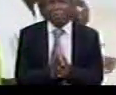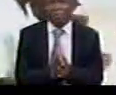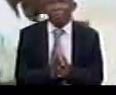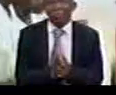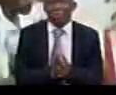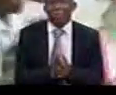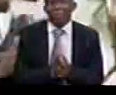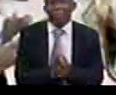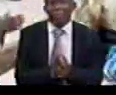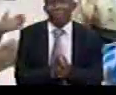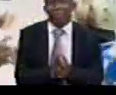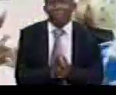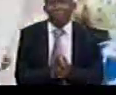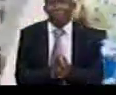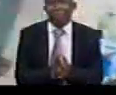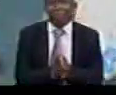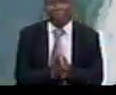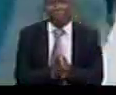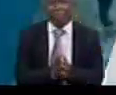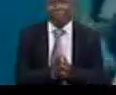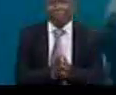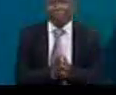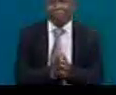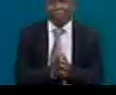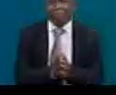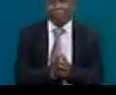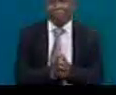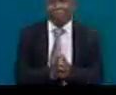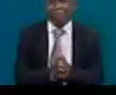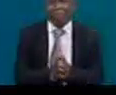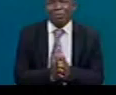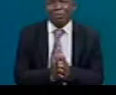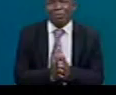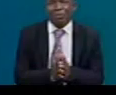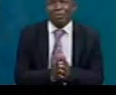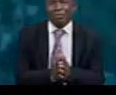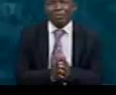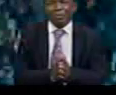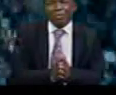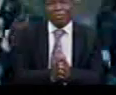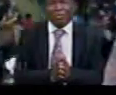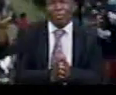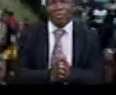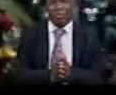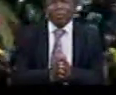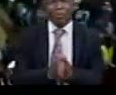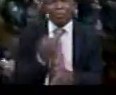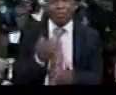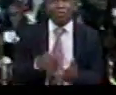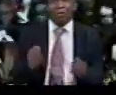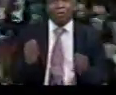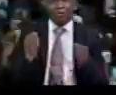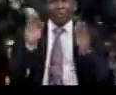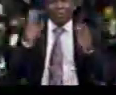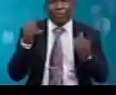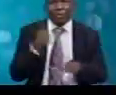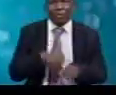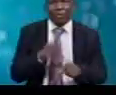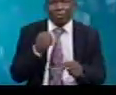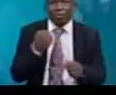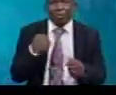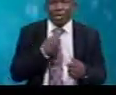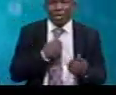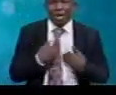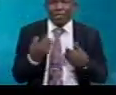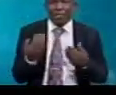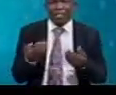What an amazing time we've had in the presence of God this past few days as we began the